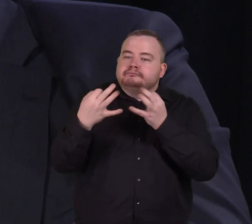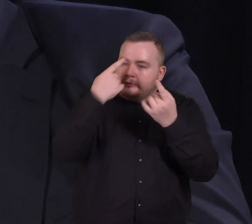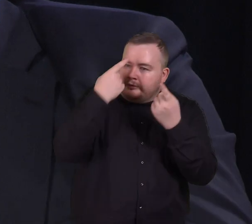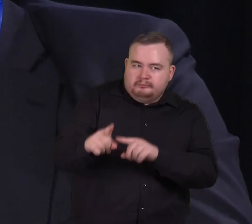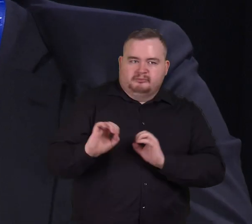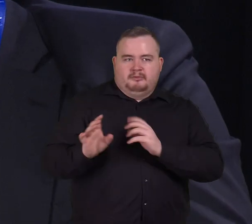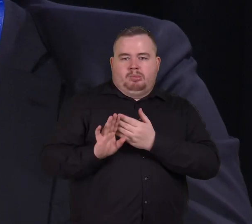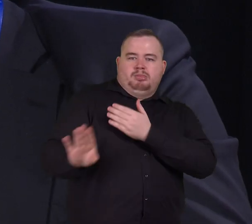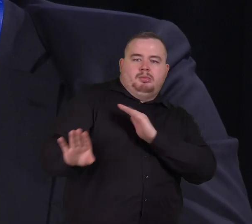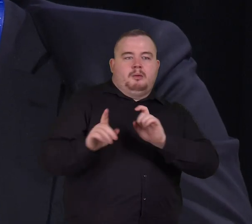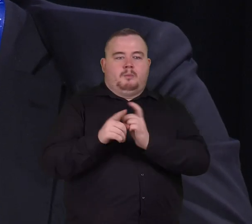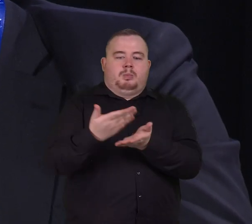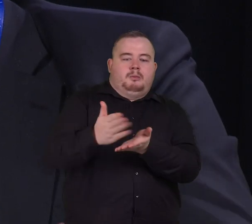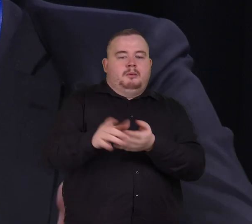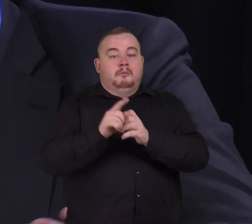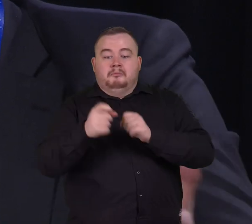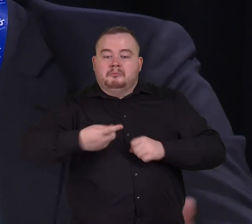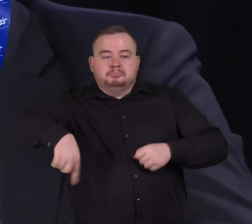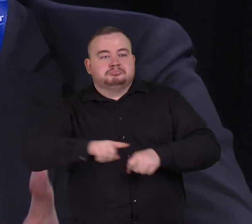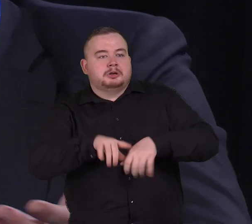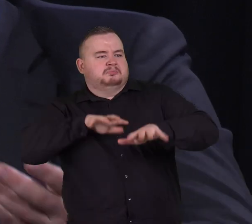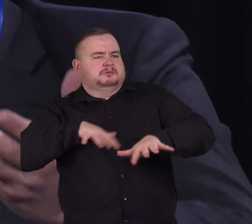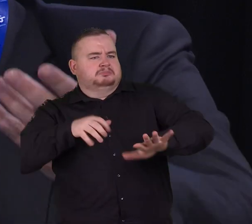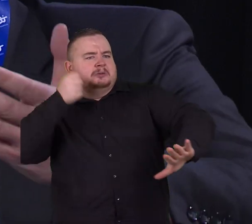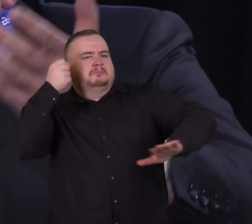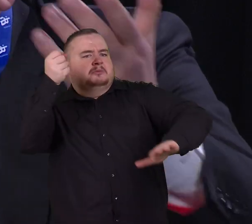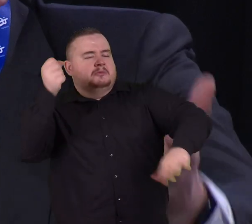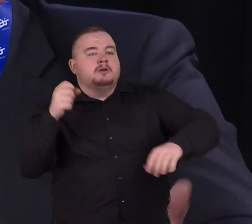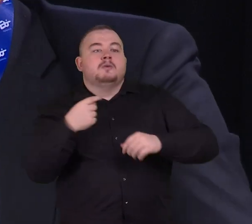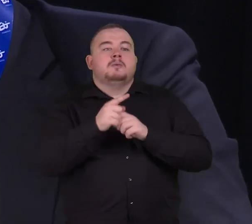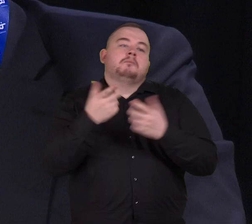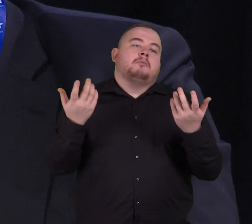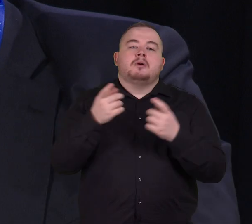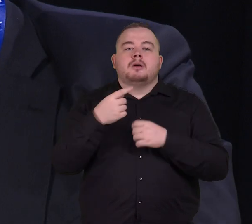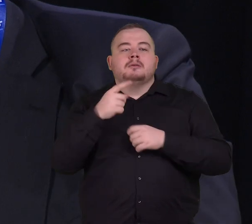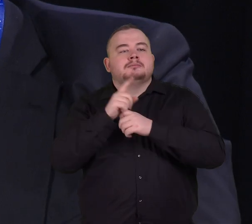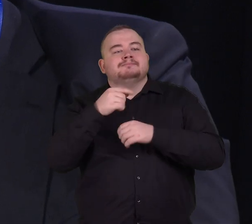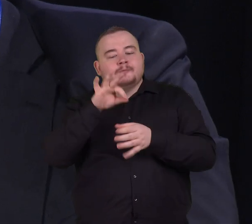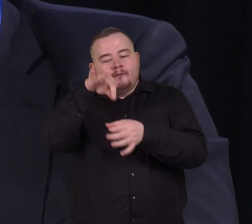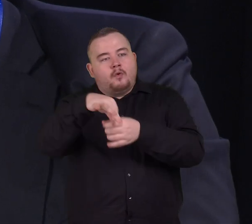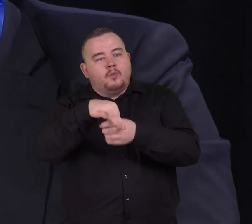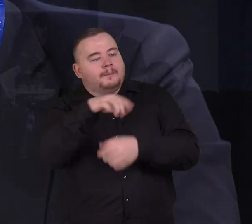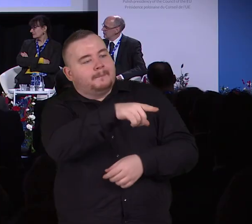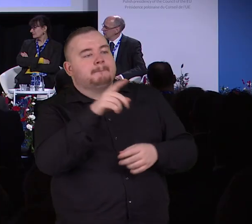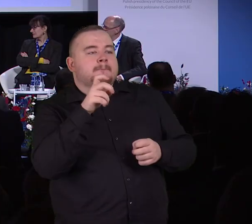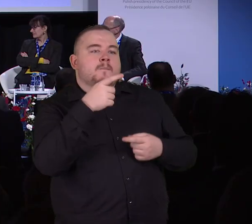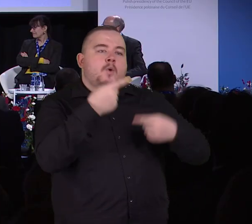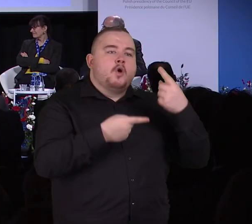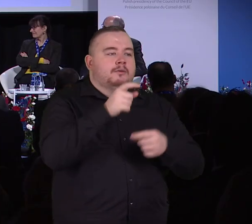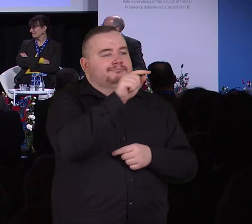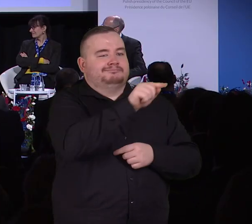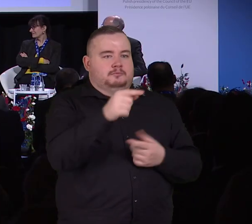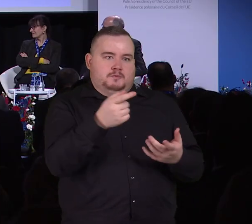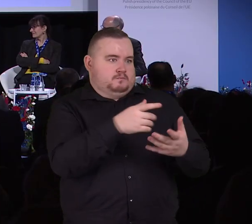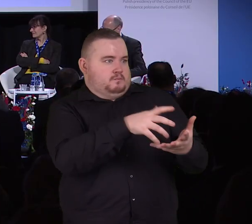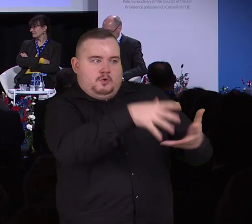for extremist parties which are to protest. Yeah, we have such cases in Europe. There are some